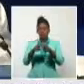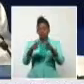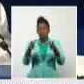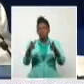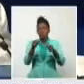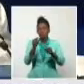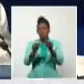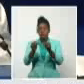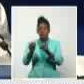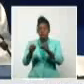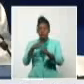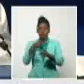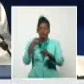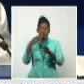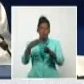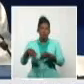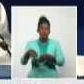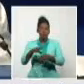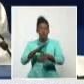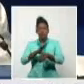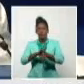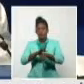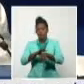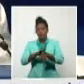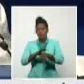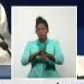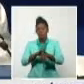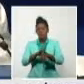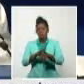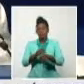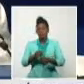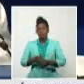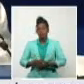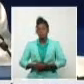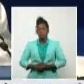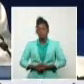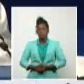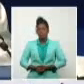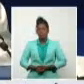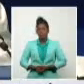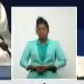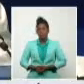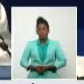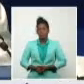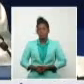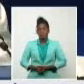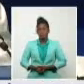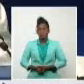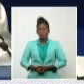importante de casos. For sixth consecutive day, the number of discharges